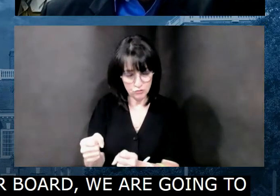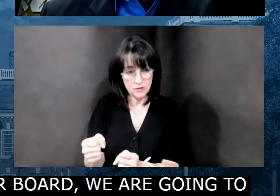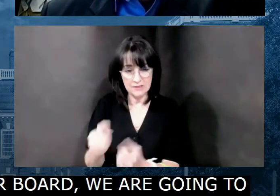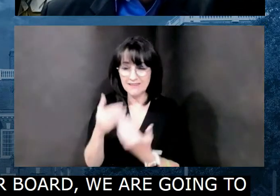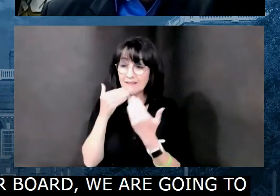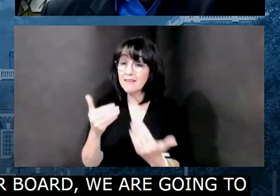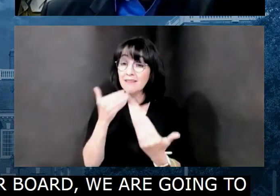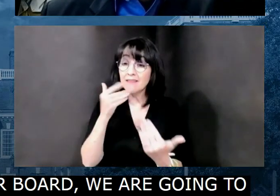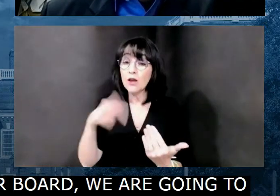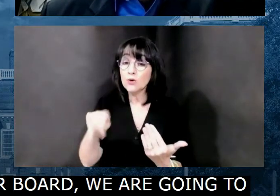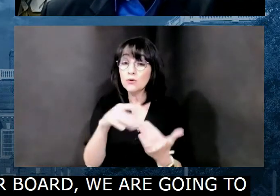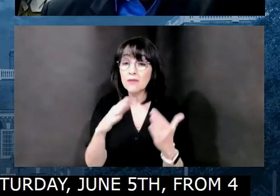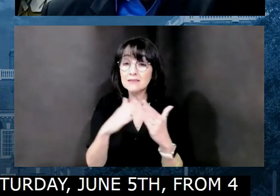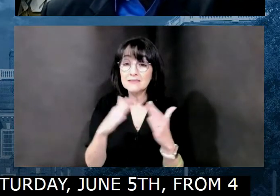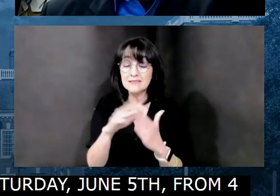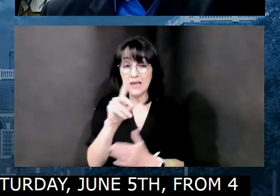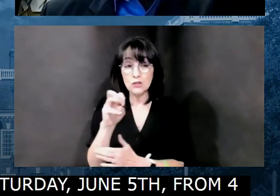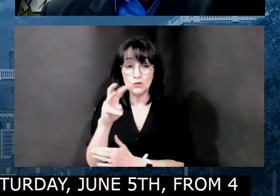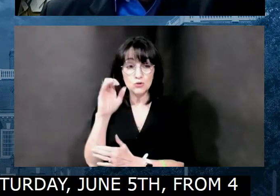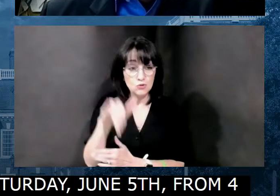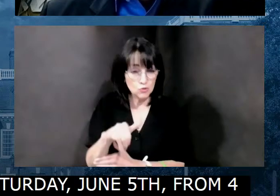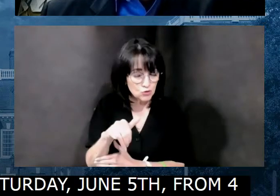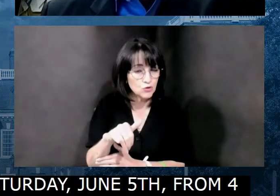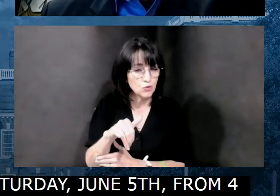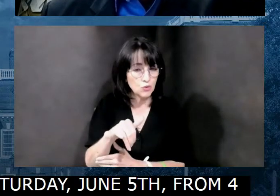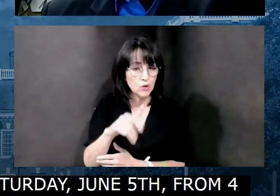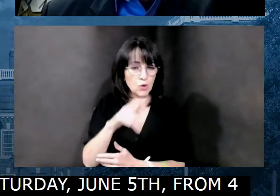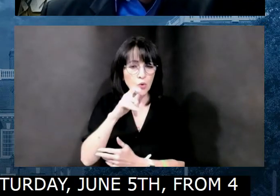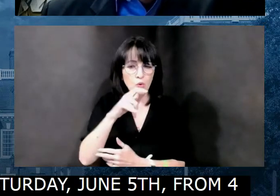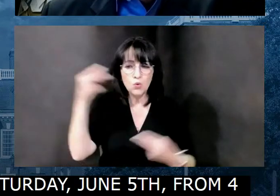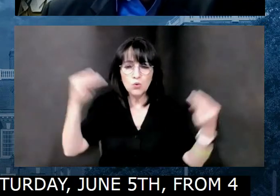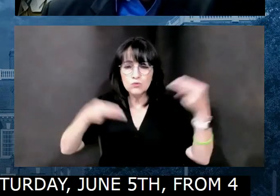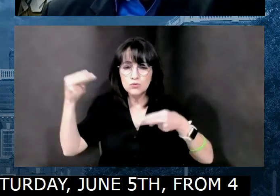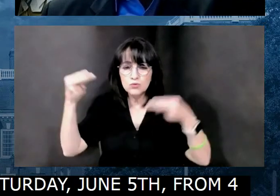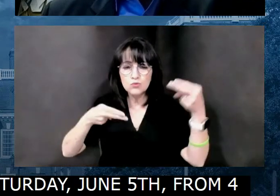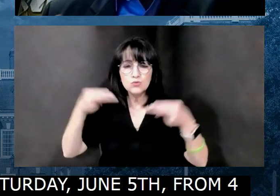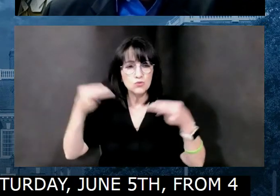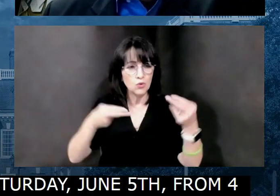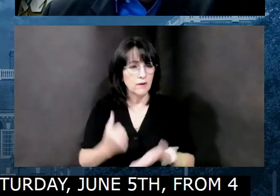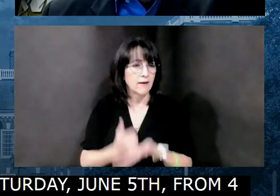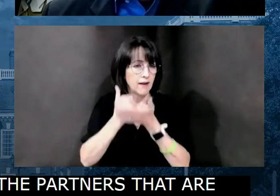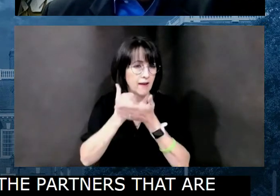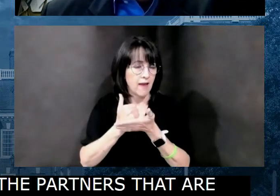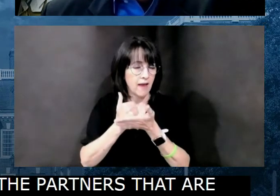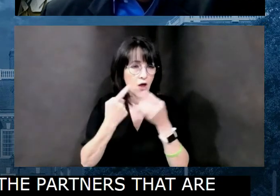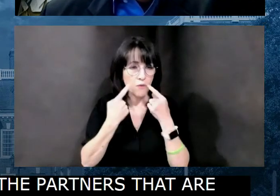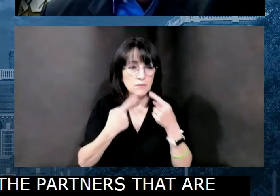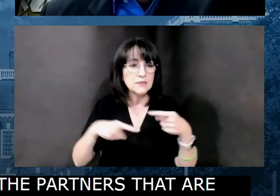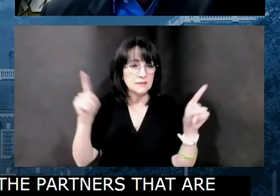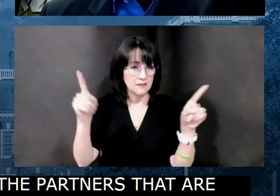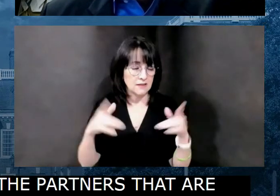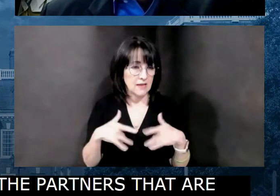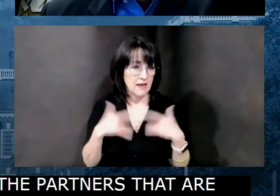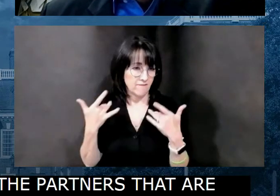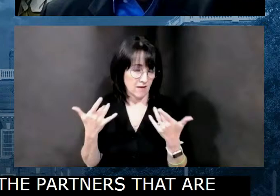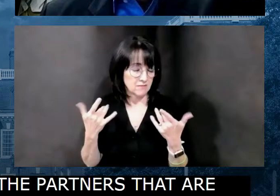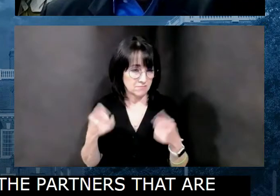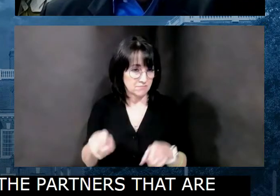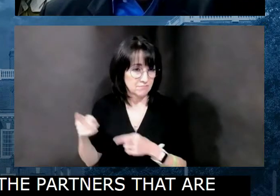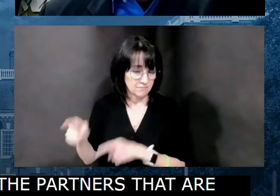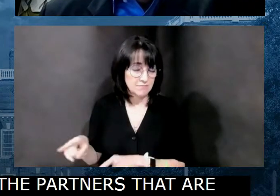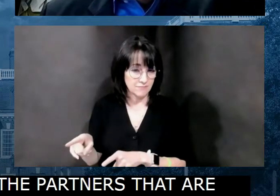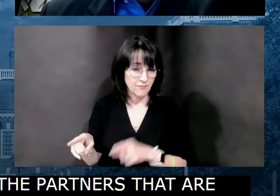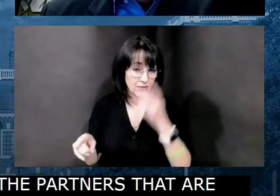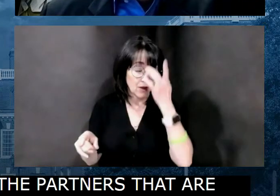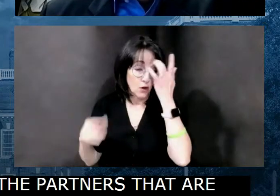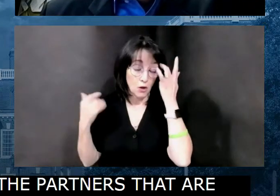to Starboard, and all the partners are going to make this happen. And again, we were doing 5,000 events, just a few